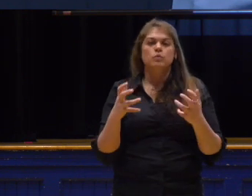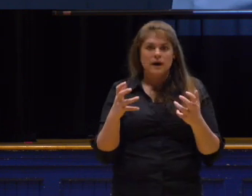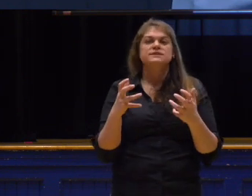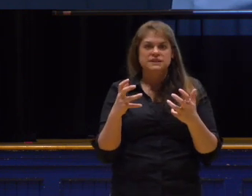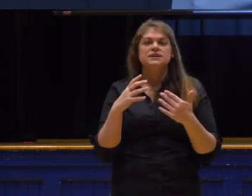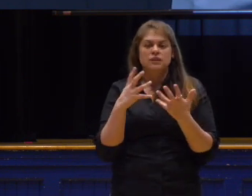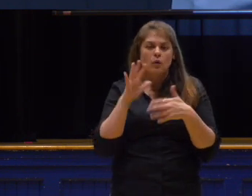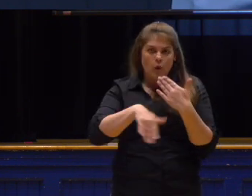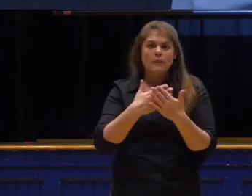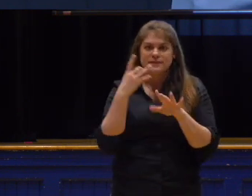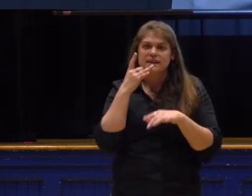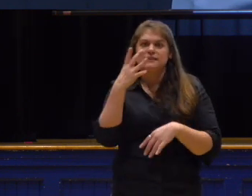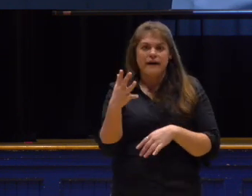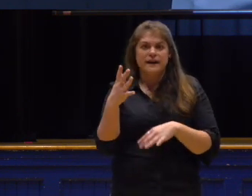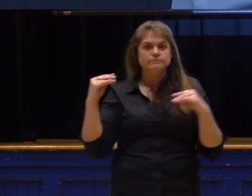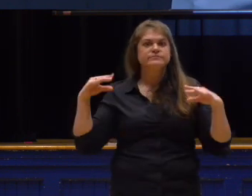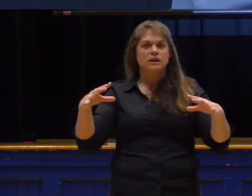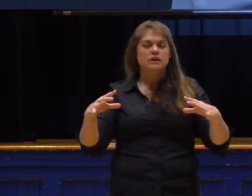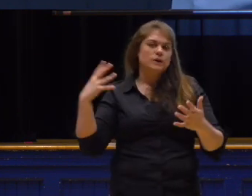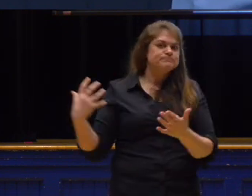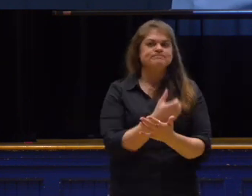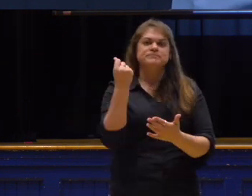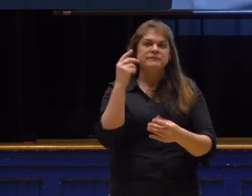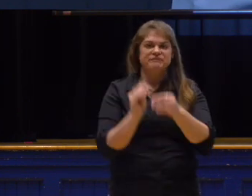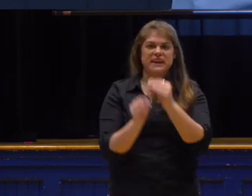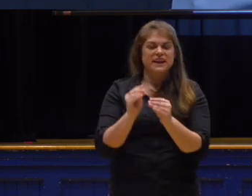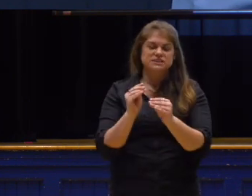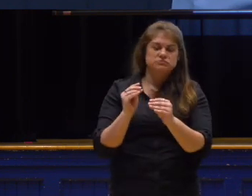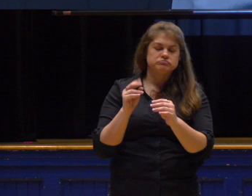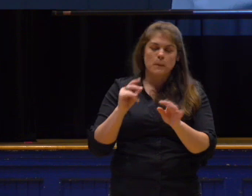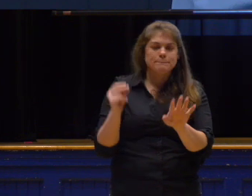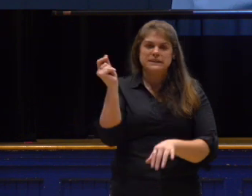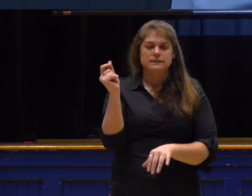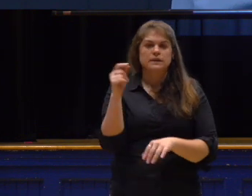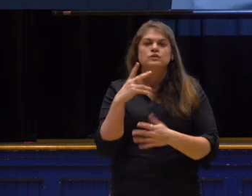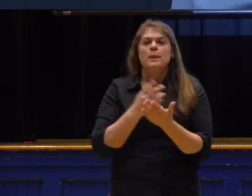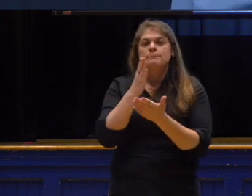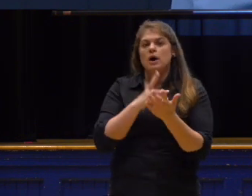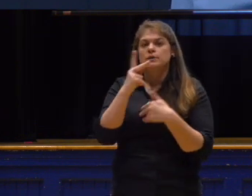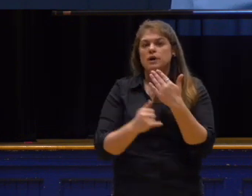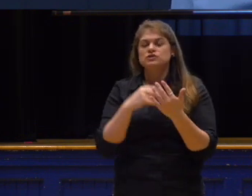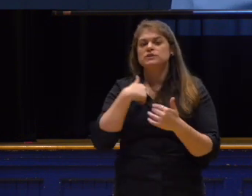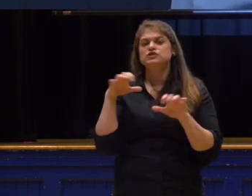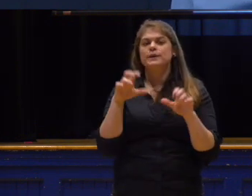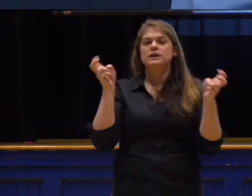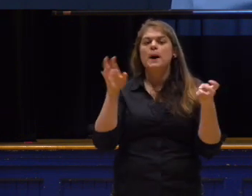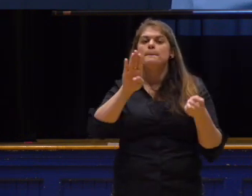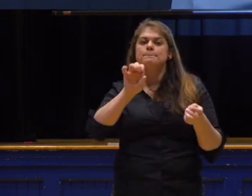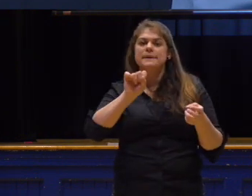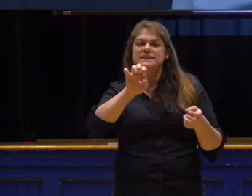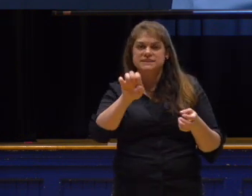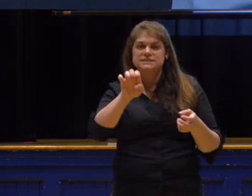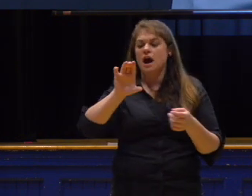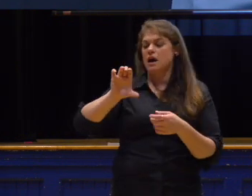the lighting was addressed, number one. So as part of the project, we're doing bases, conduits, and throughout